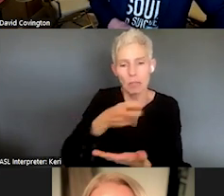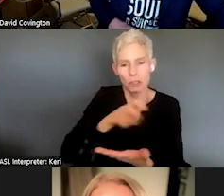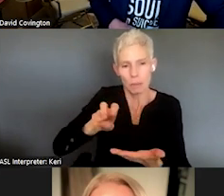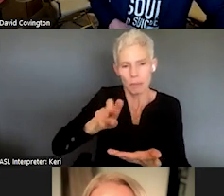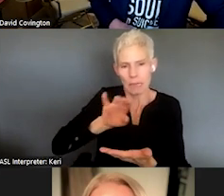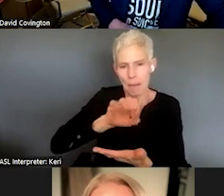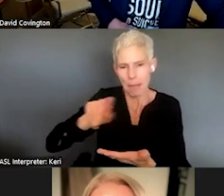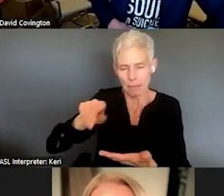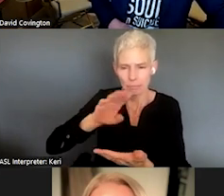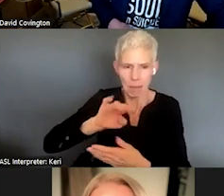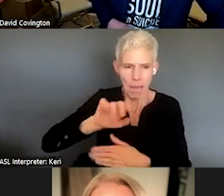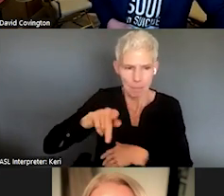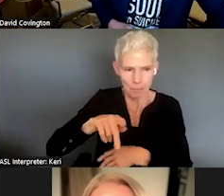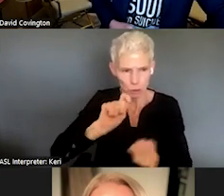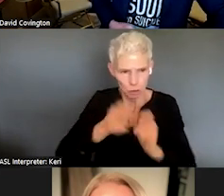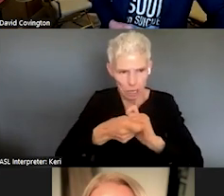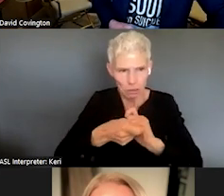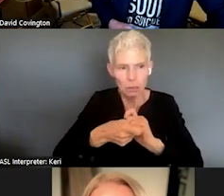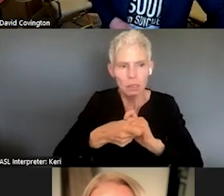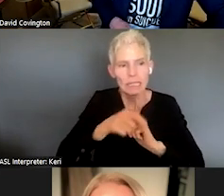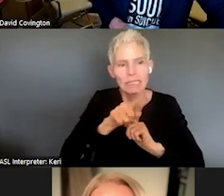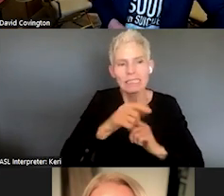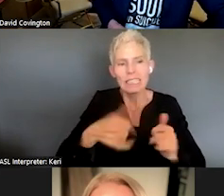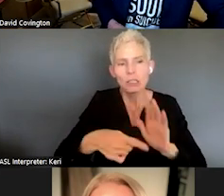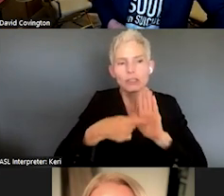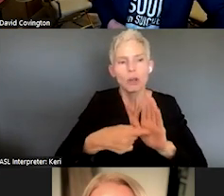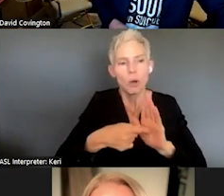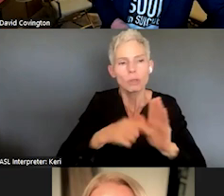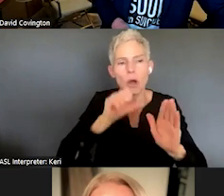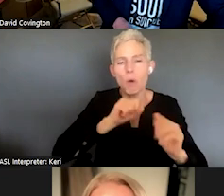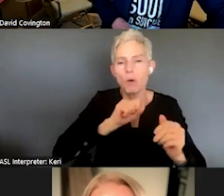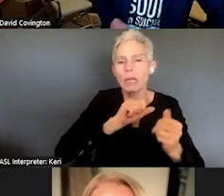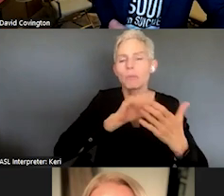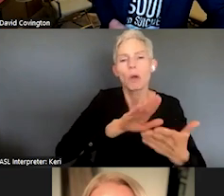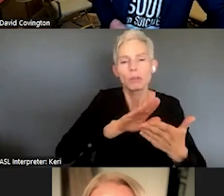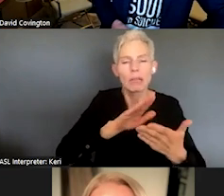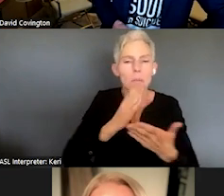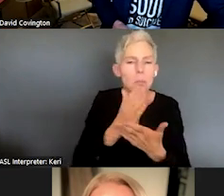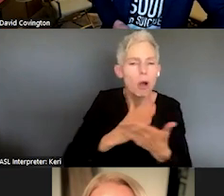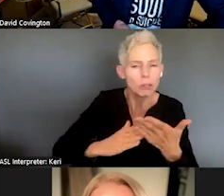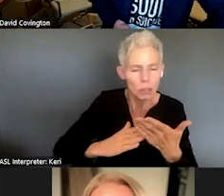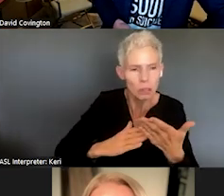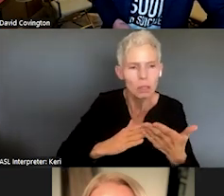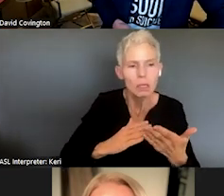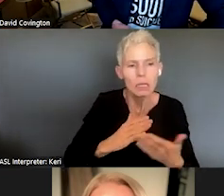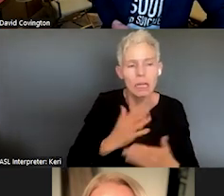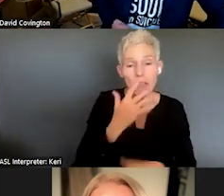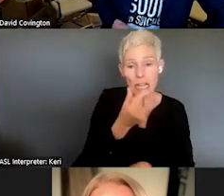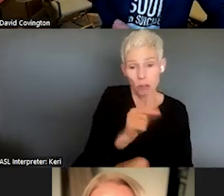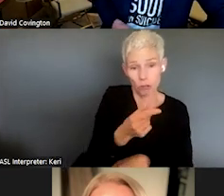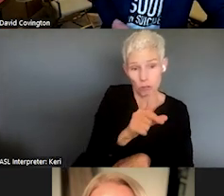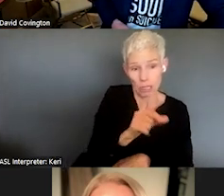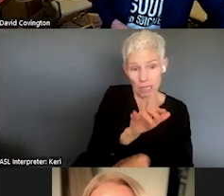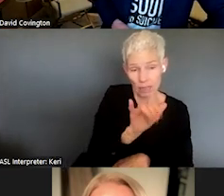that changed for, this is still showing that old approach of partial. Your color green now is for